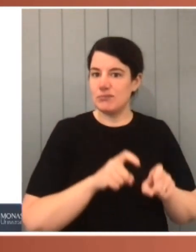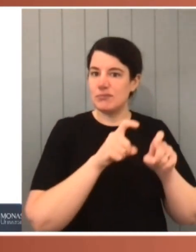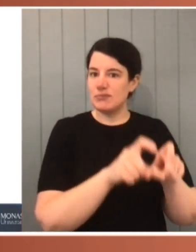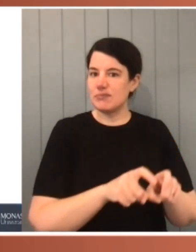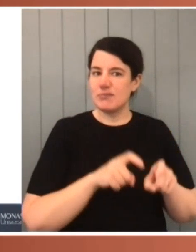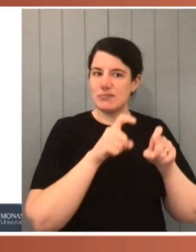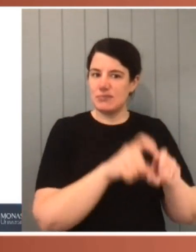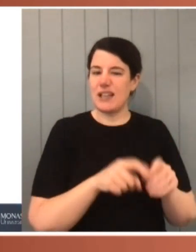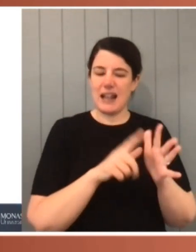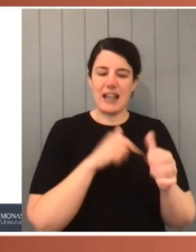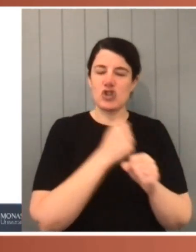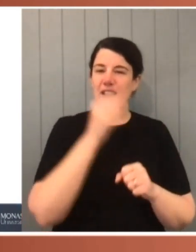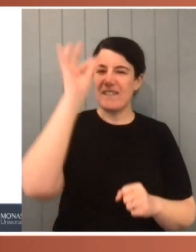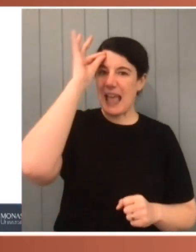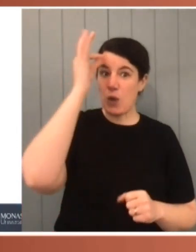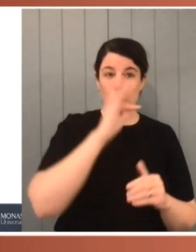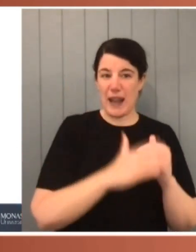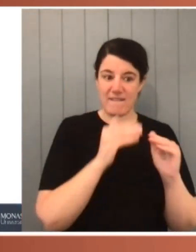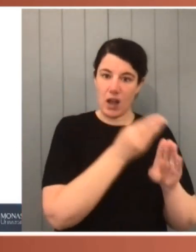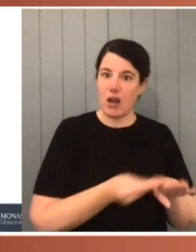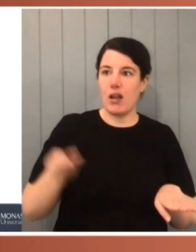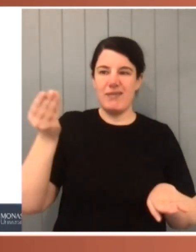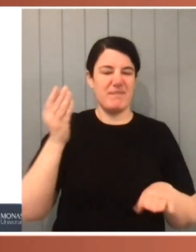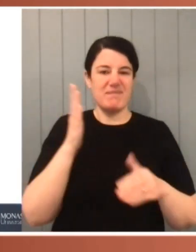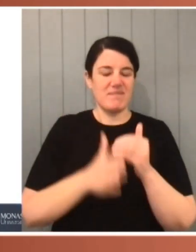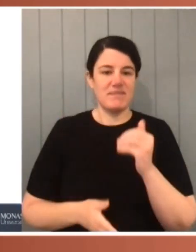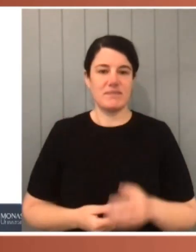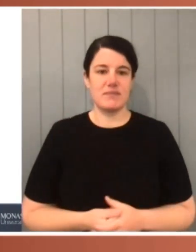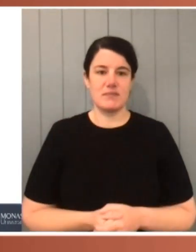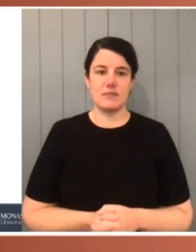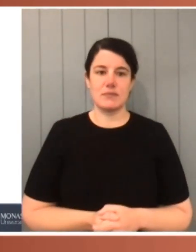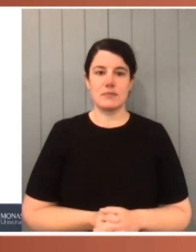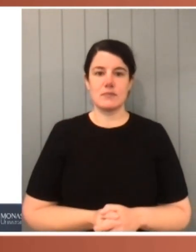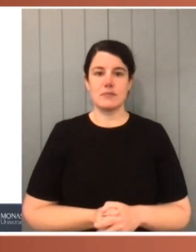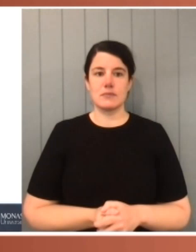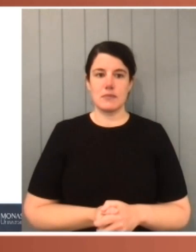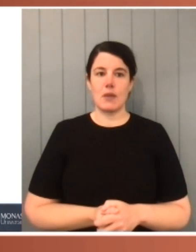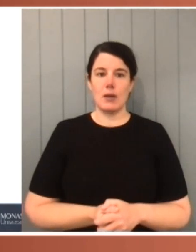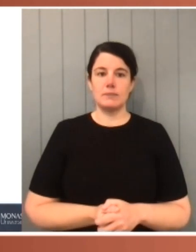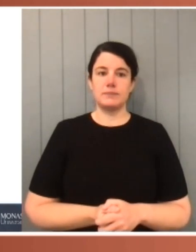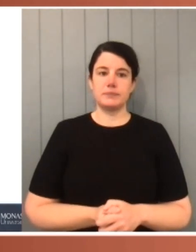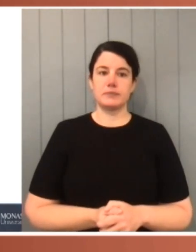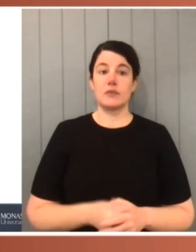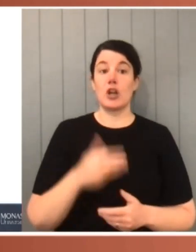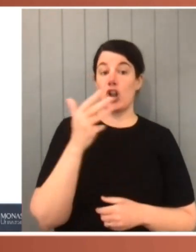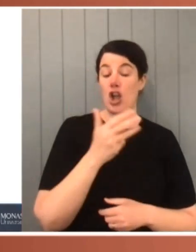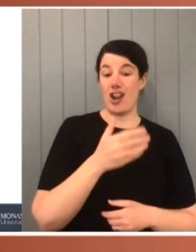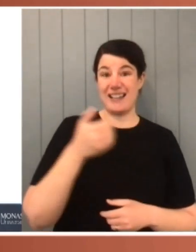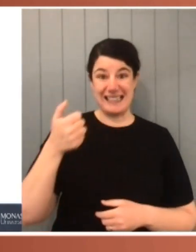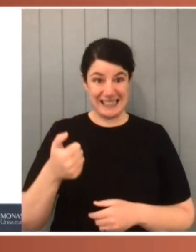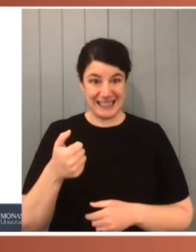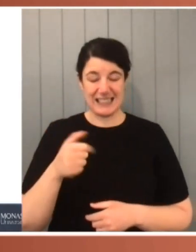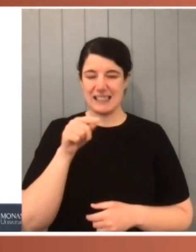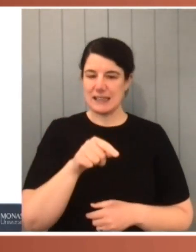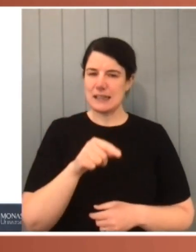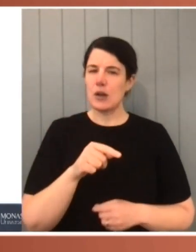Council. The election of the Howard Coalition government in March 1996 was